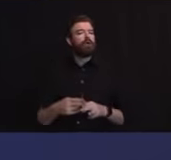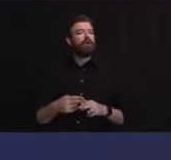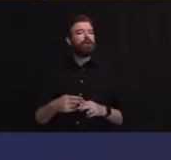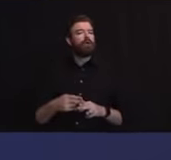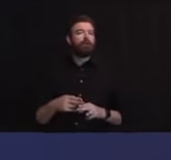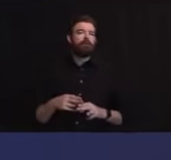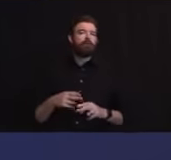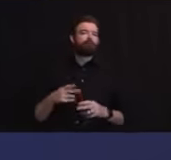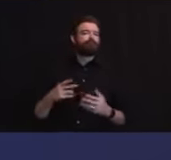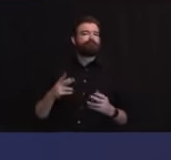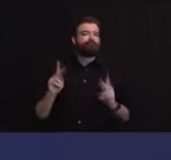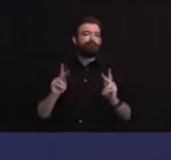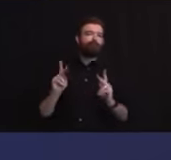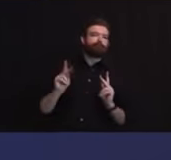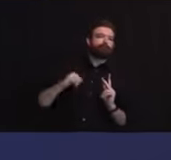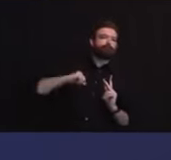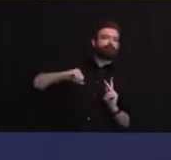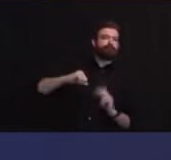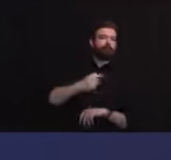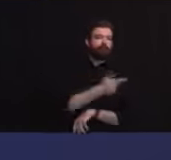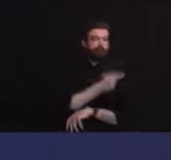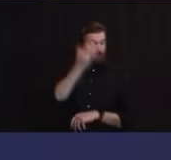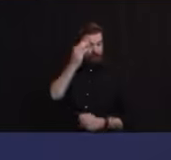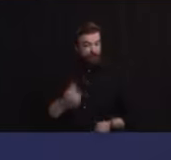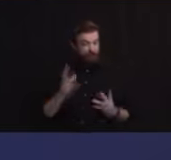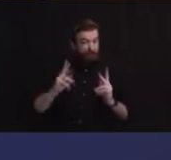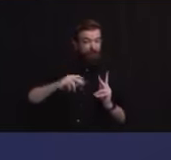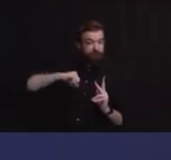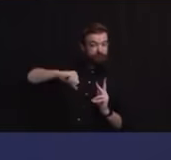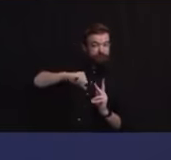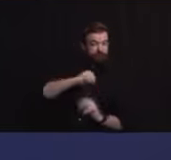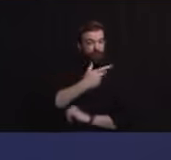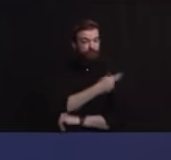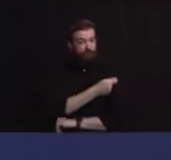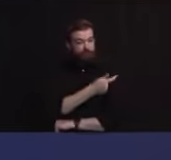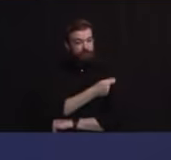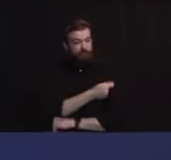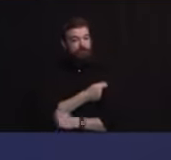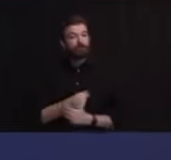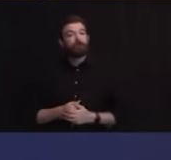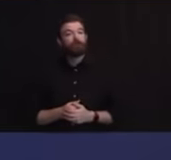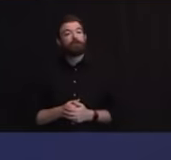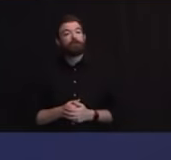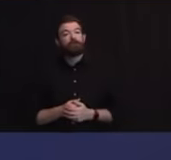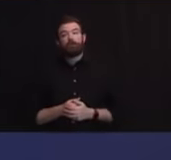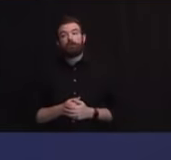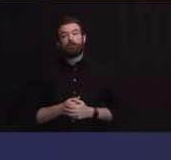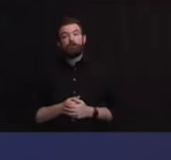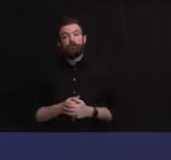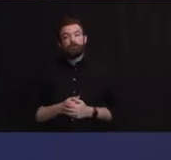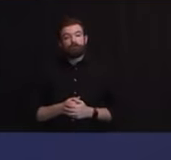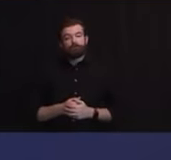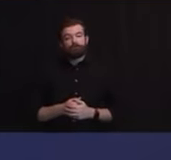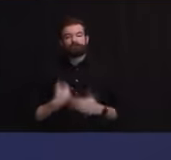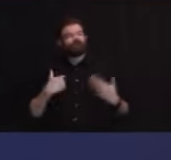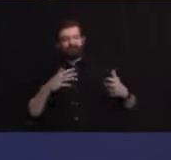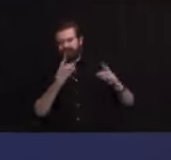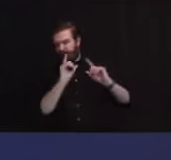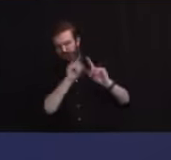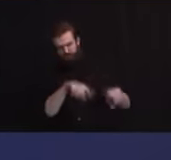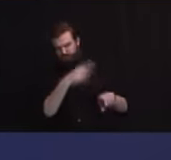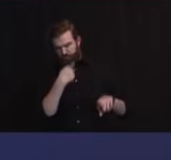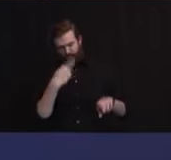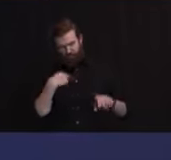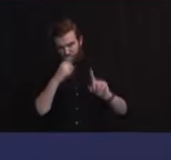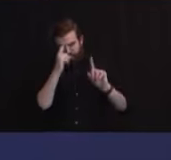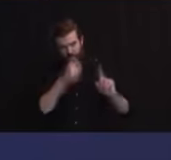Is that it? I apologize. I don't understand you. Your point was that the restaurant questions we had already answered.